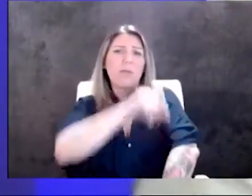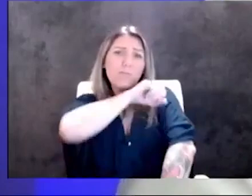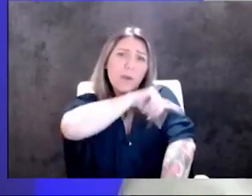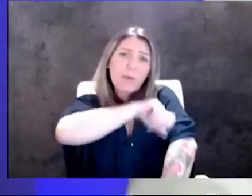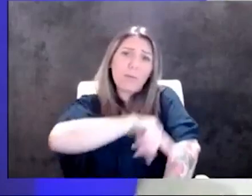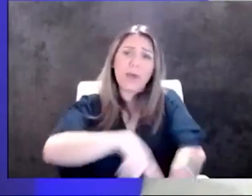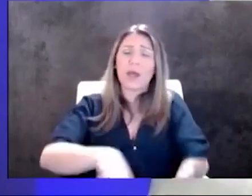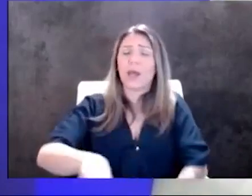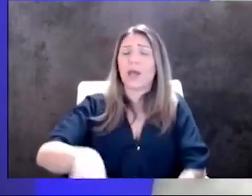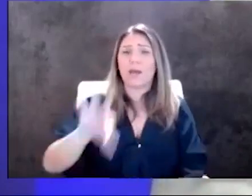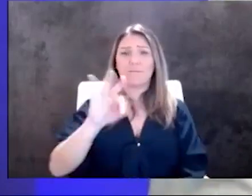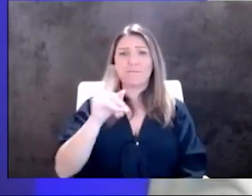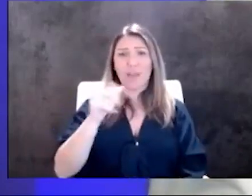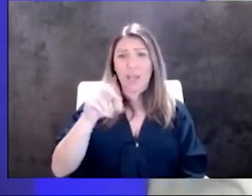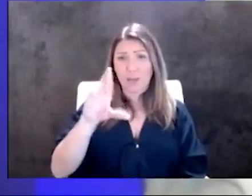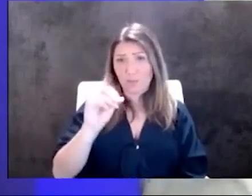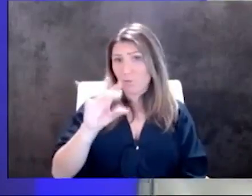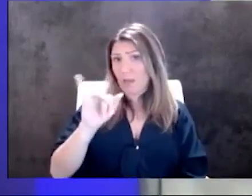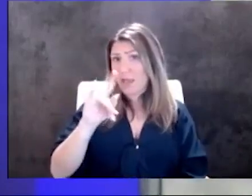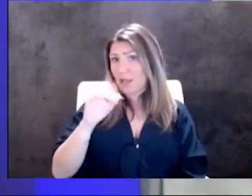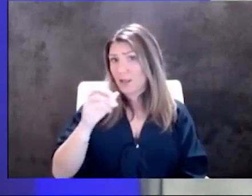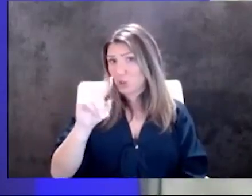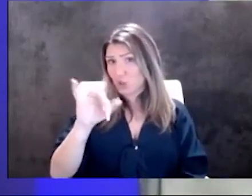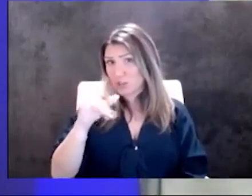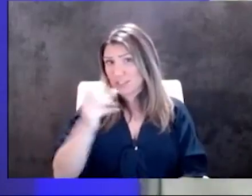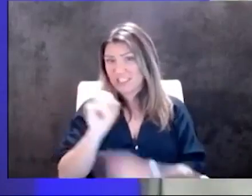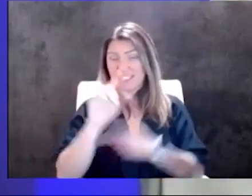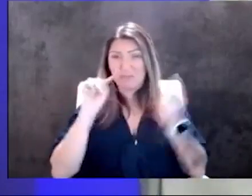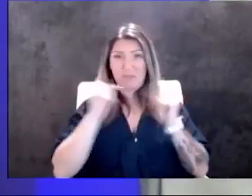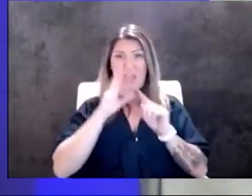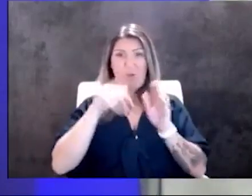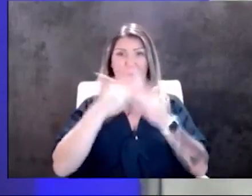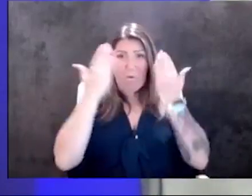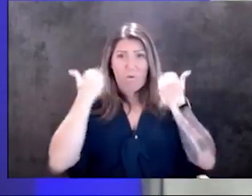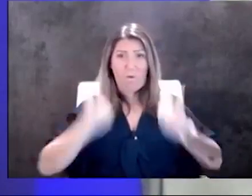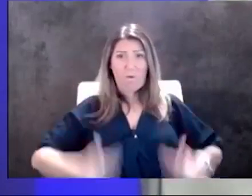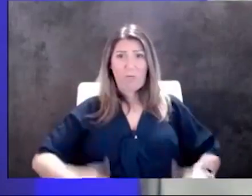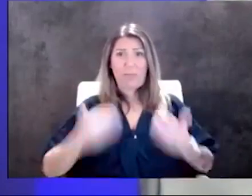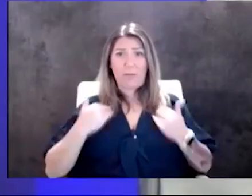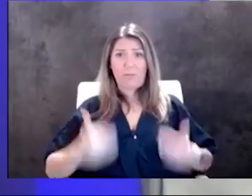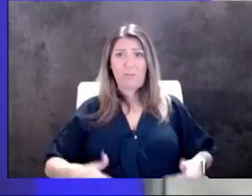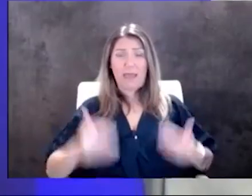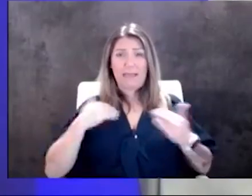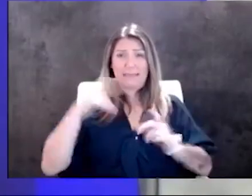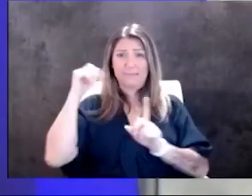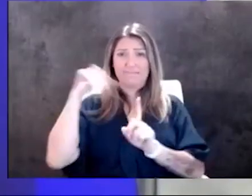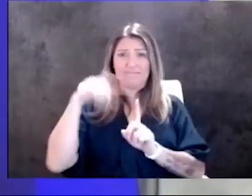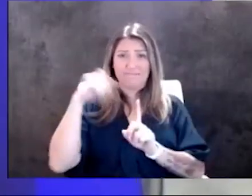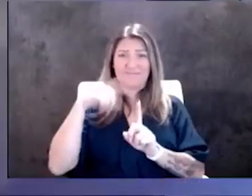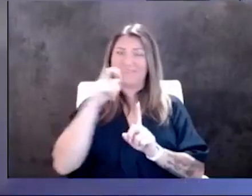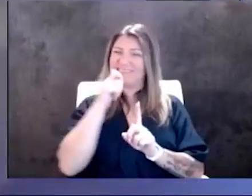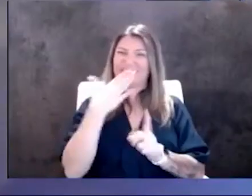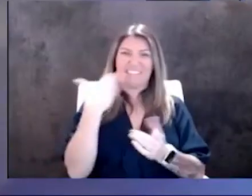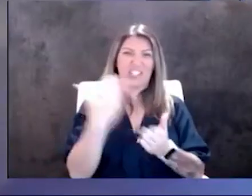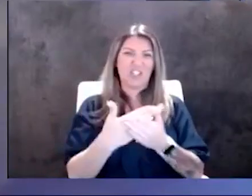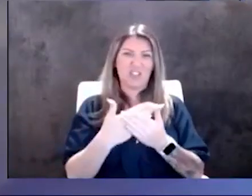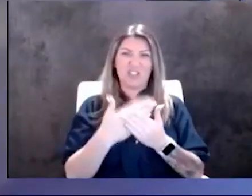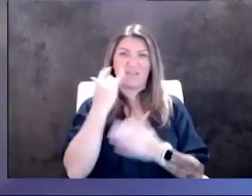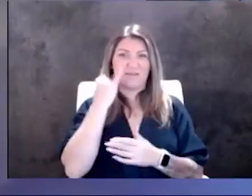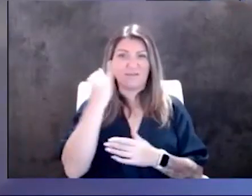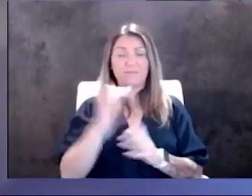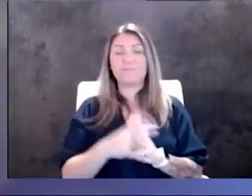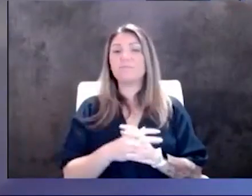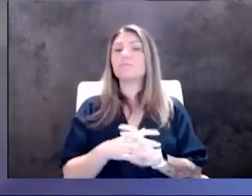pain essentially in their whole entire body. So spinal cord stimulation for fibromyalgia, in my opinion, is not a good indication. Kevin